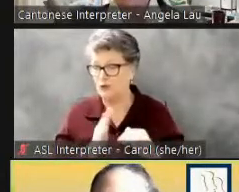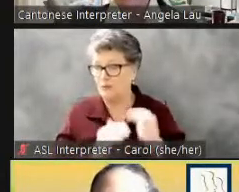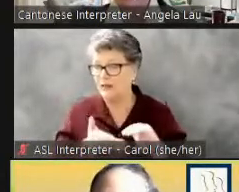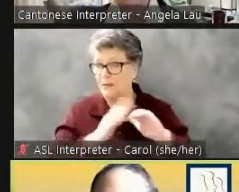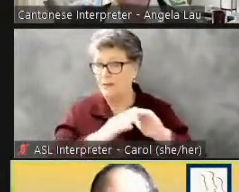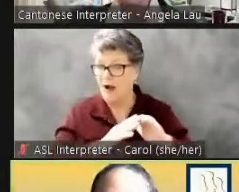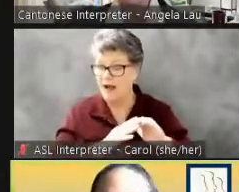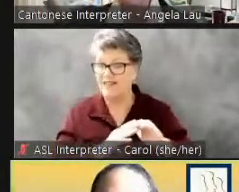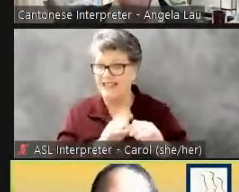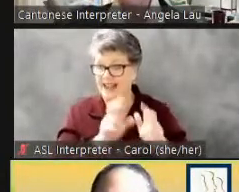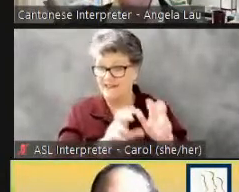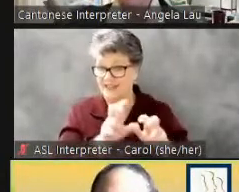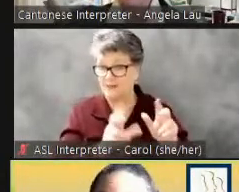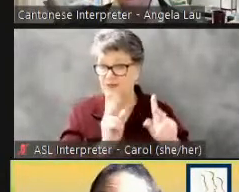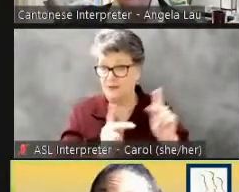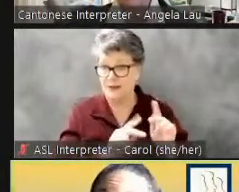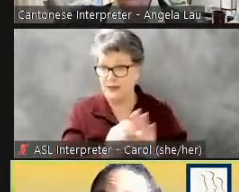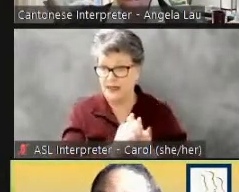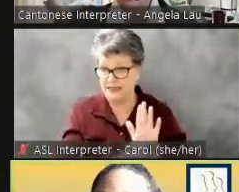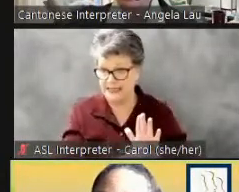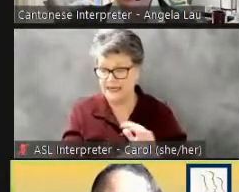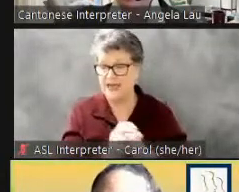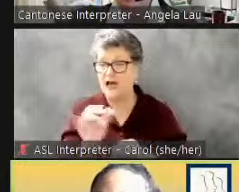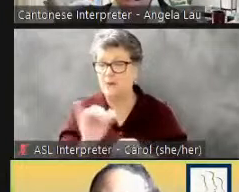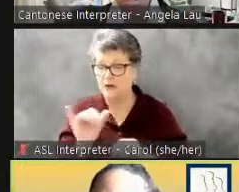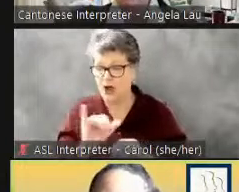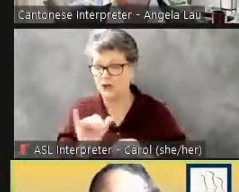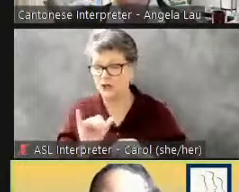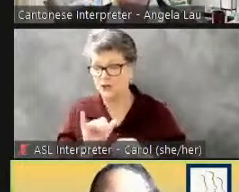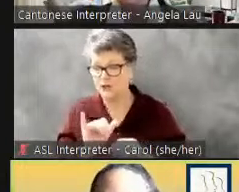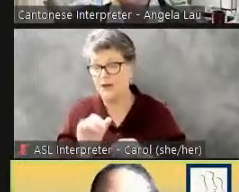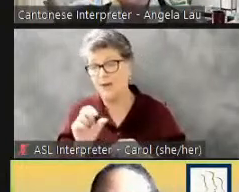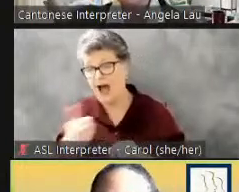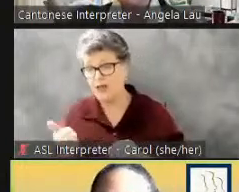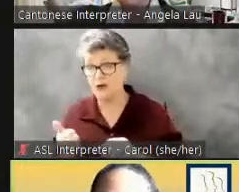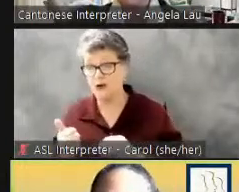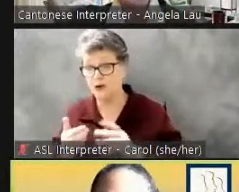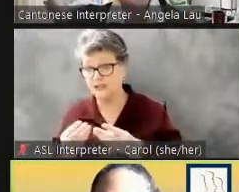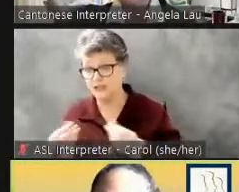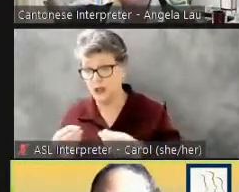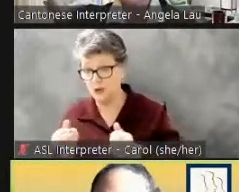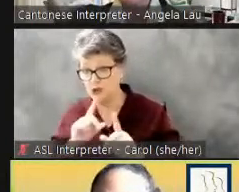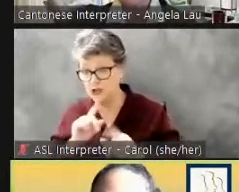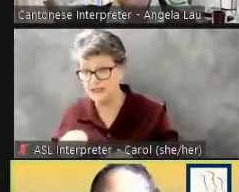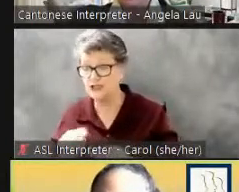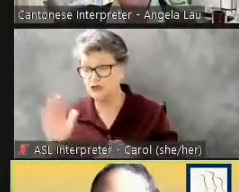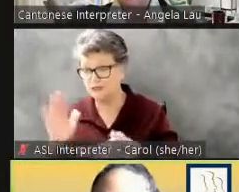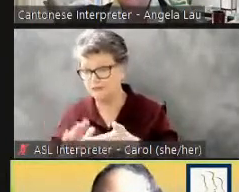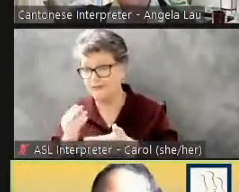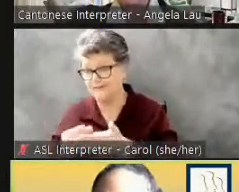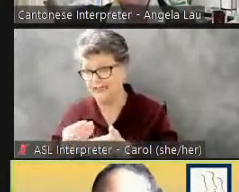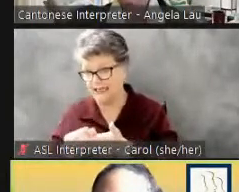we also are turning to some additional solutions and delays in some funding.